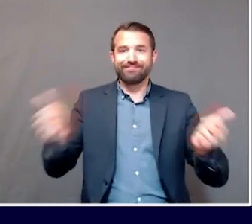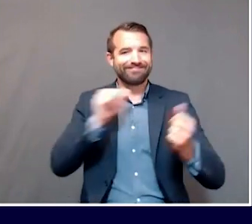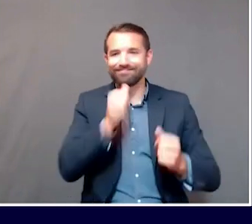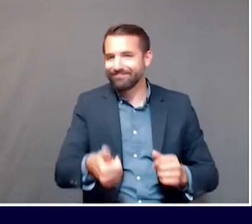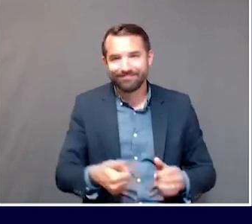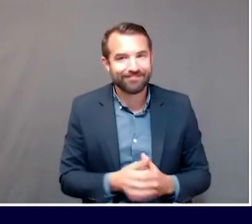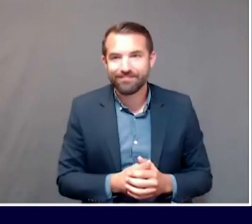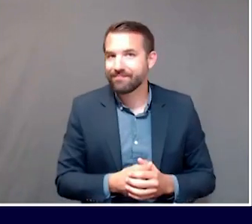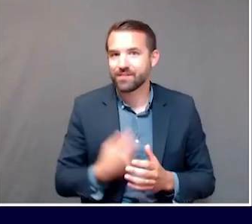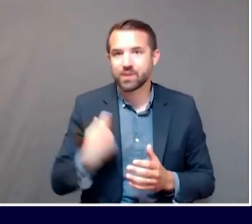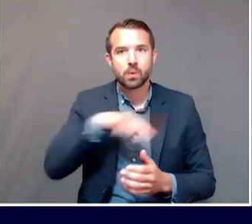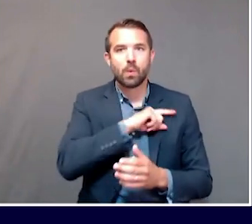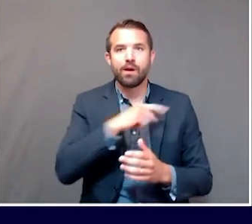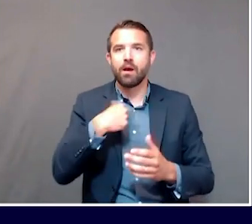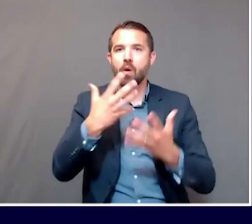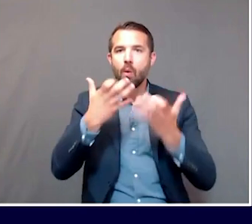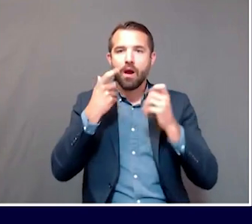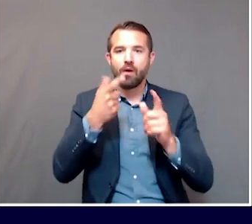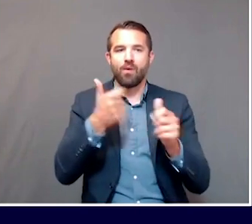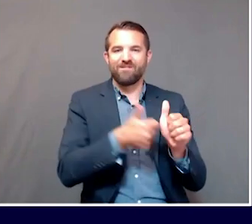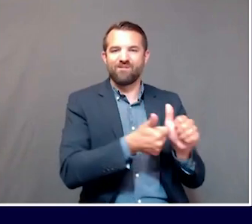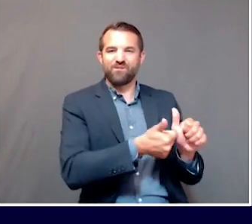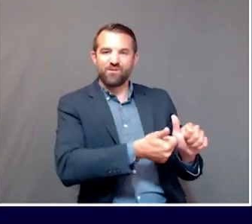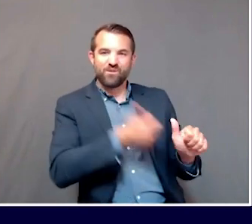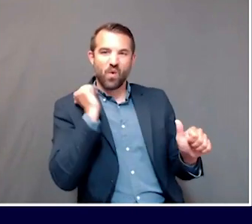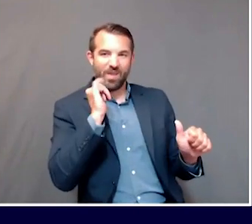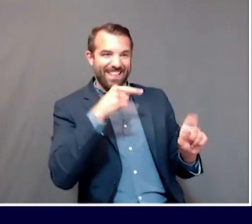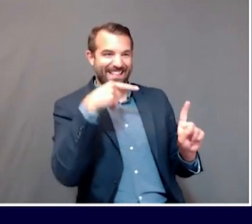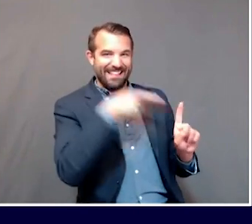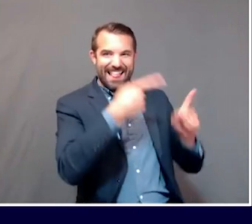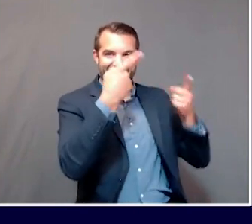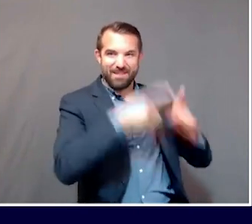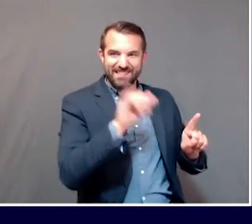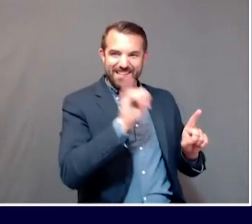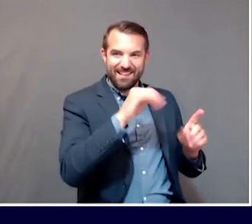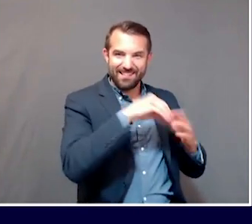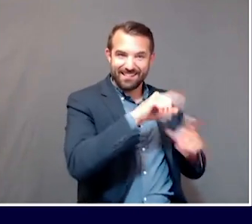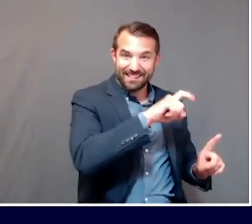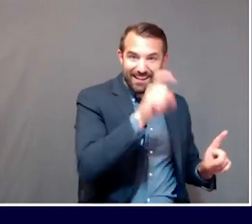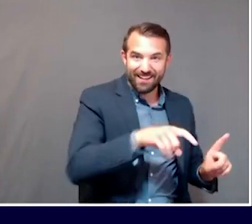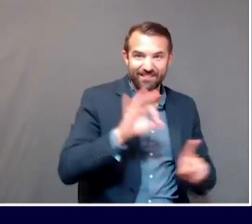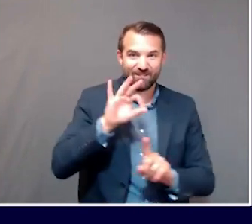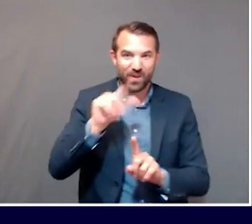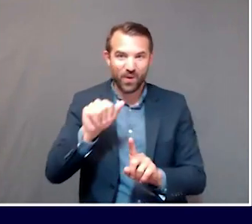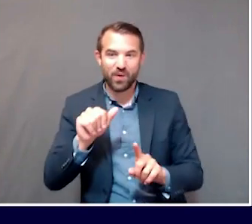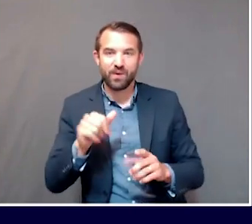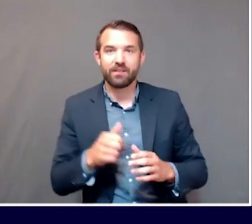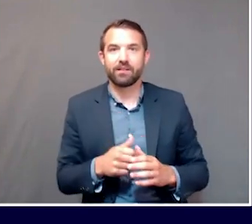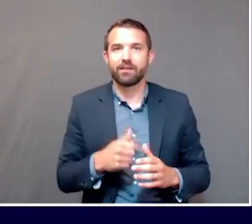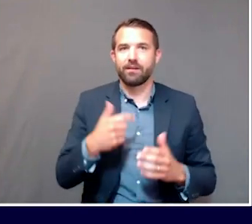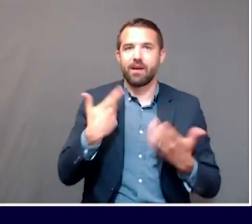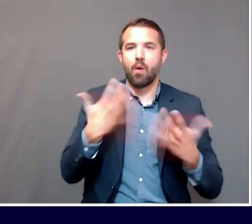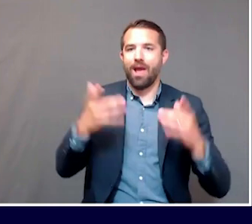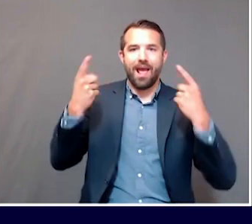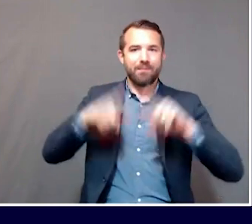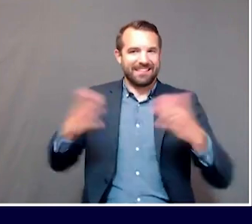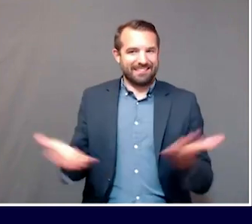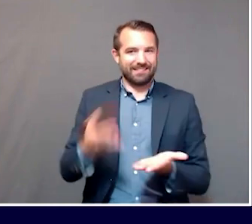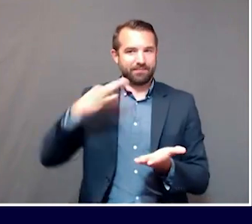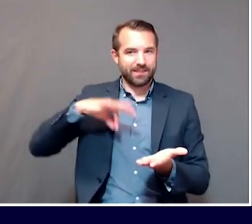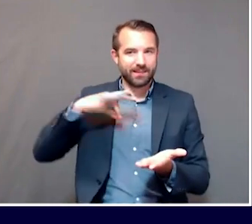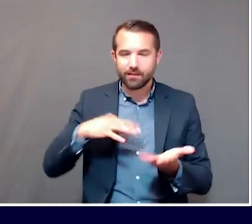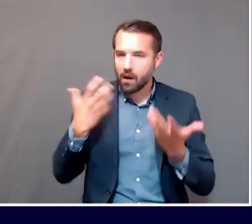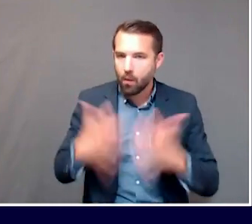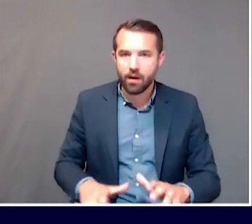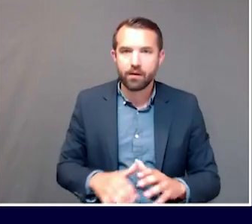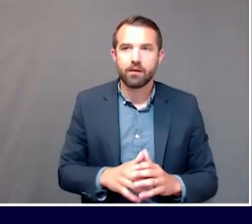happening in other states. We have to remain vigilant, all of us. And we must continue to protect ourselves and